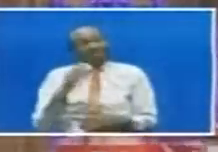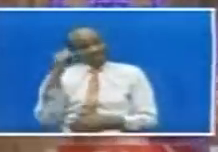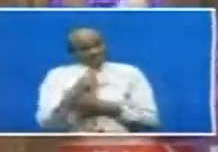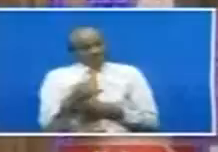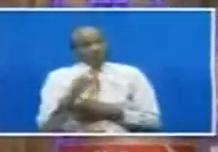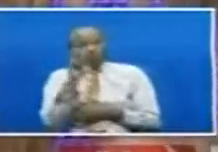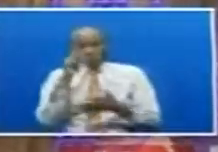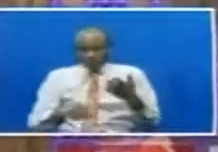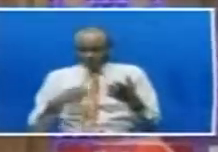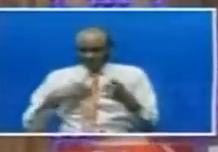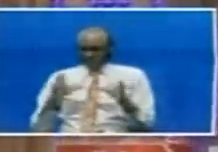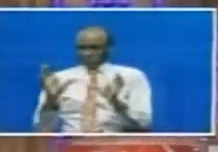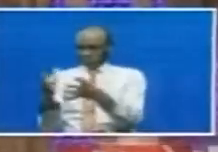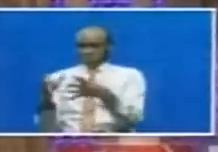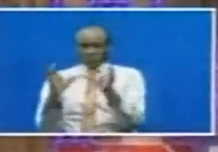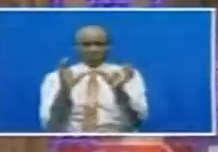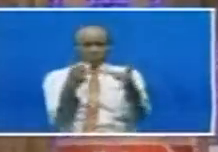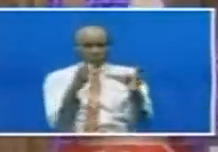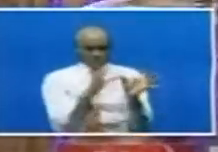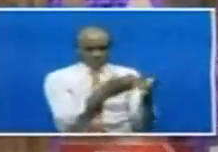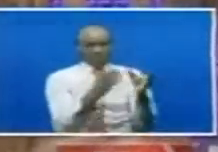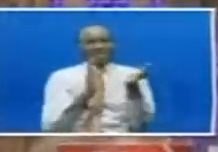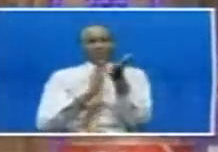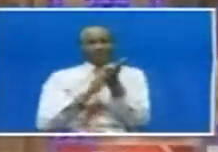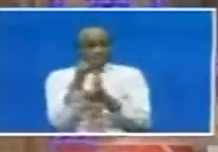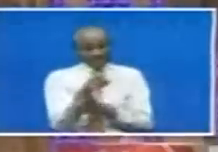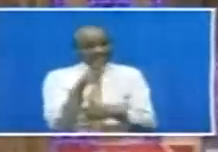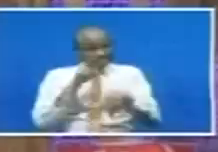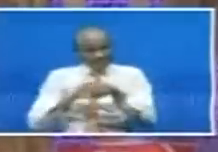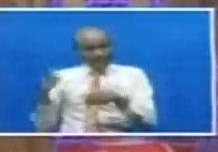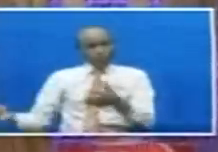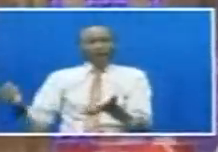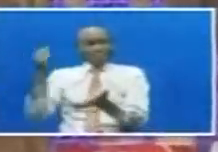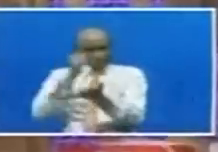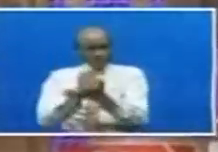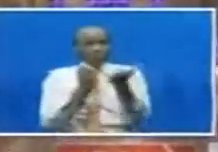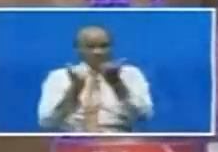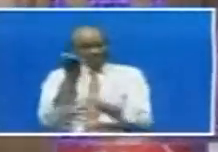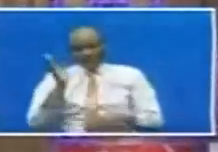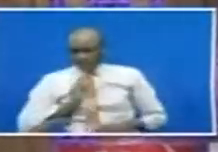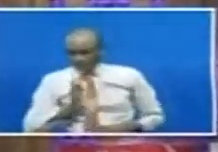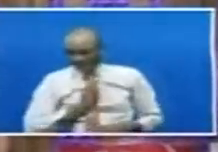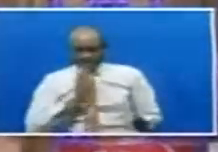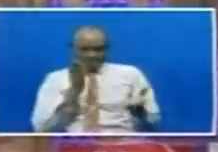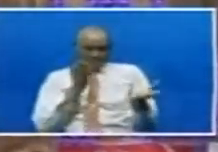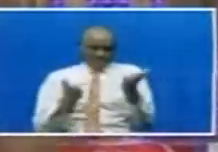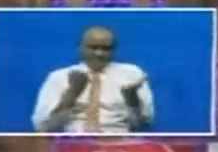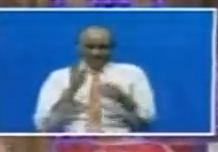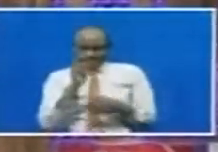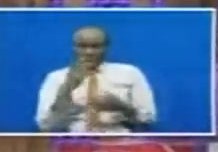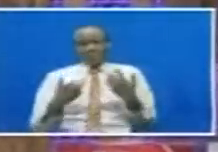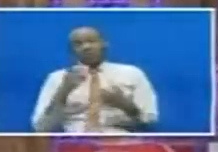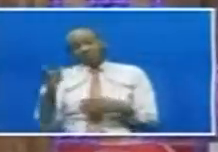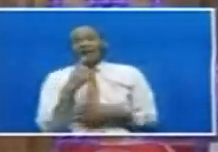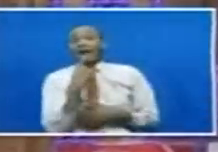look at the criteria and the recommendations. When you're appointed to serve on a board, you could be 100 years